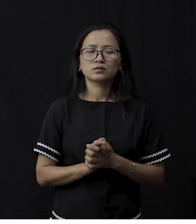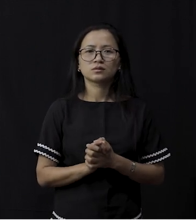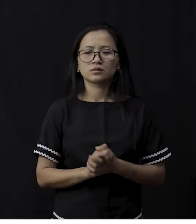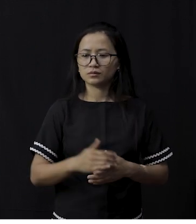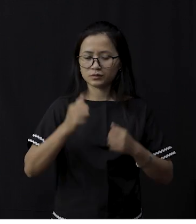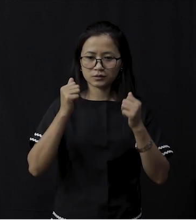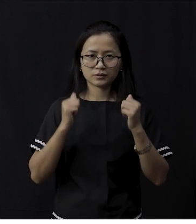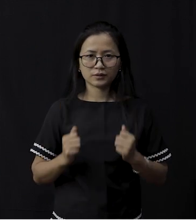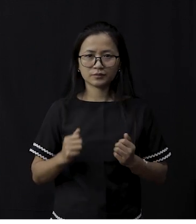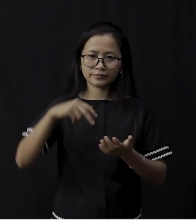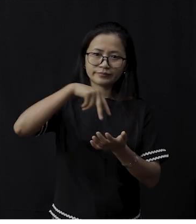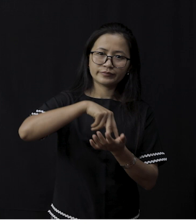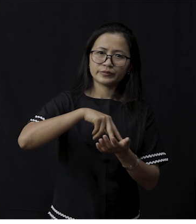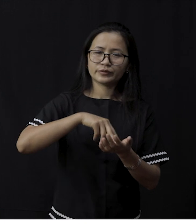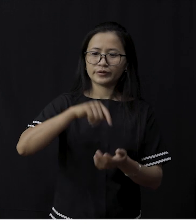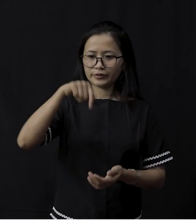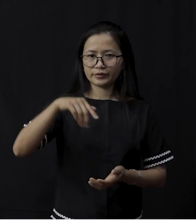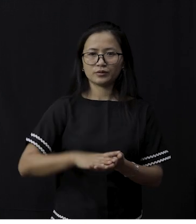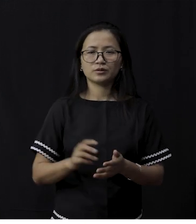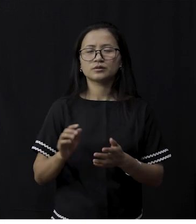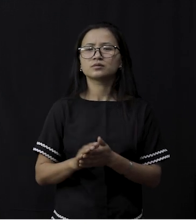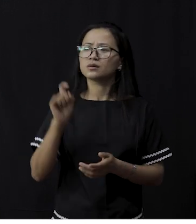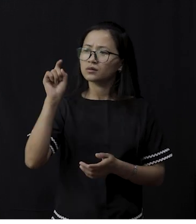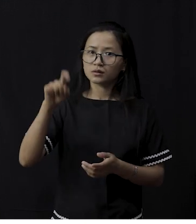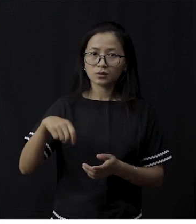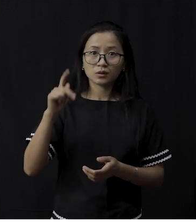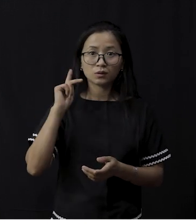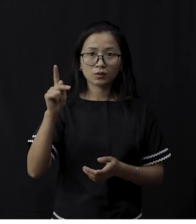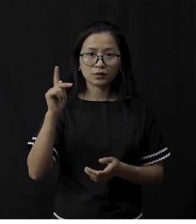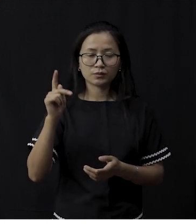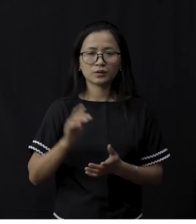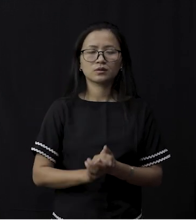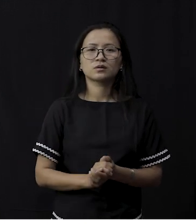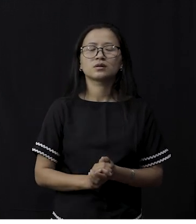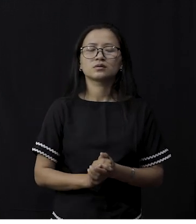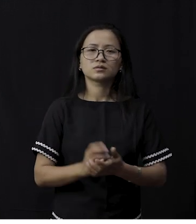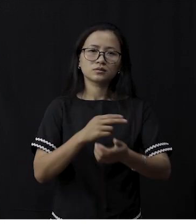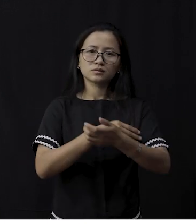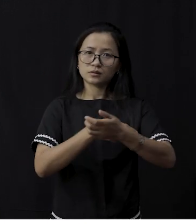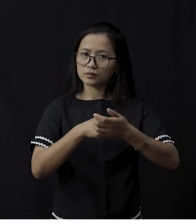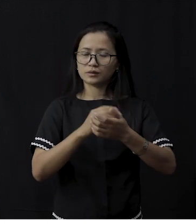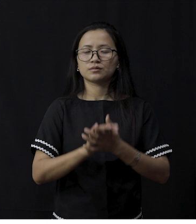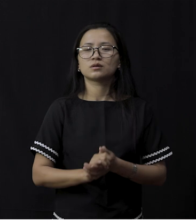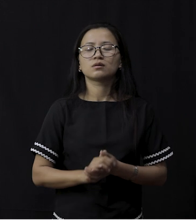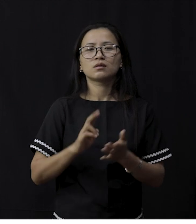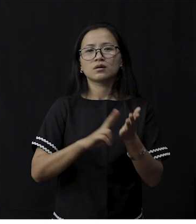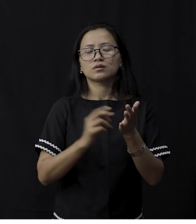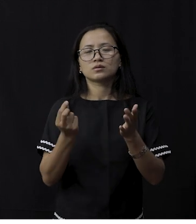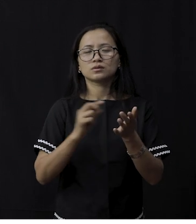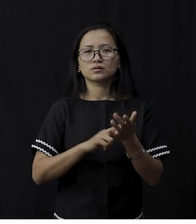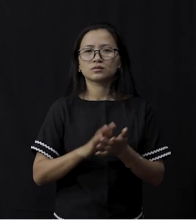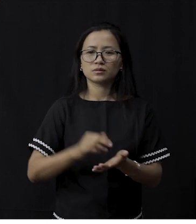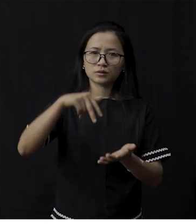right in Kohima, so that's the name of a place. So Kohima is again a noun. If I say I'm